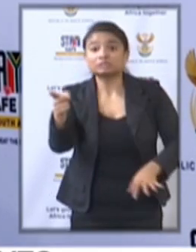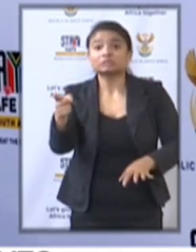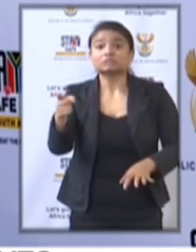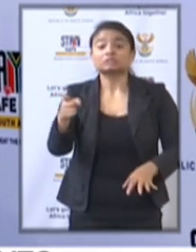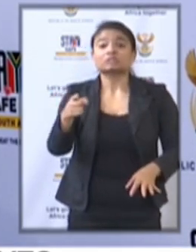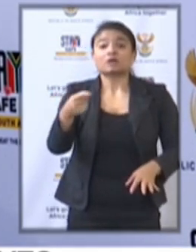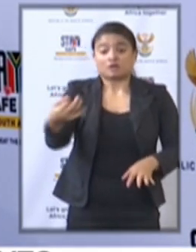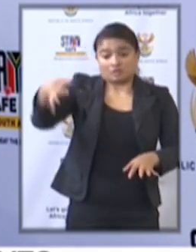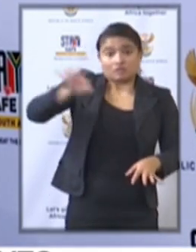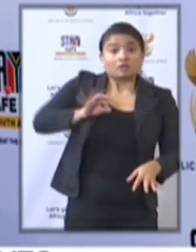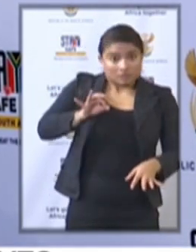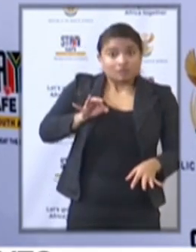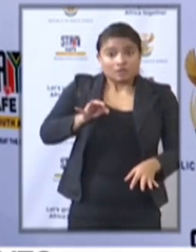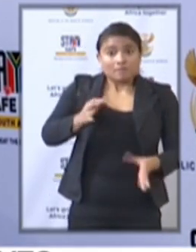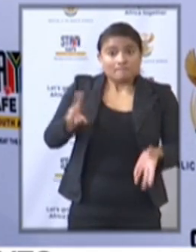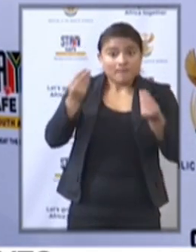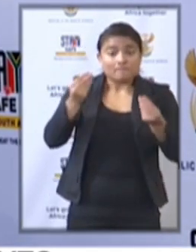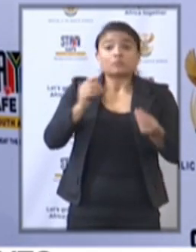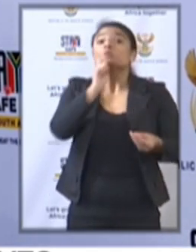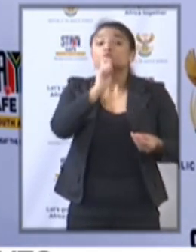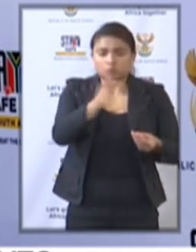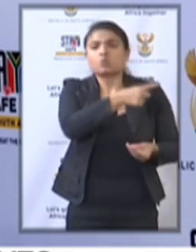iqiniso.